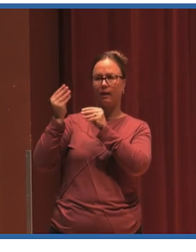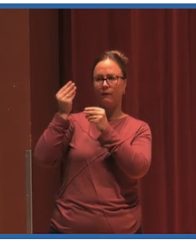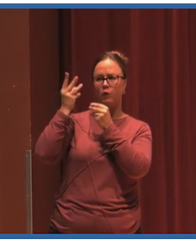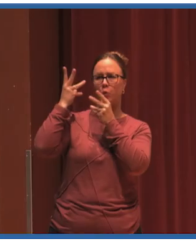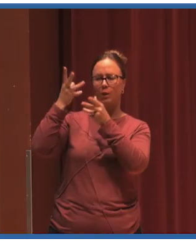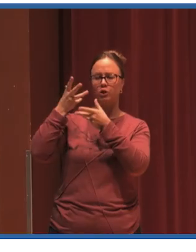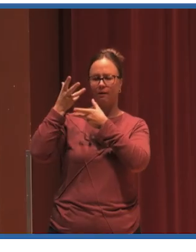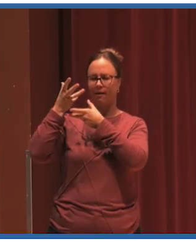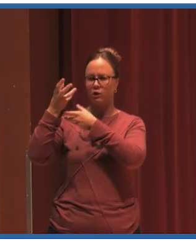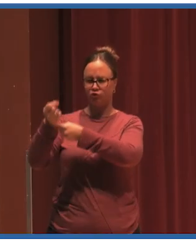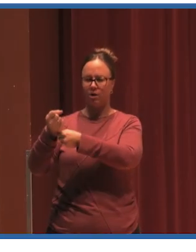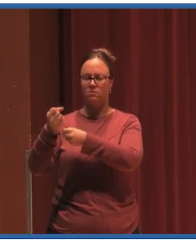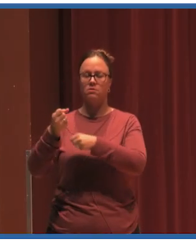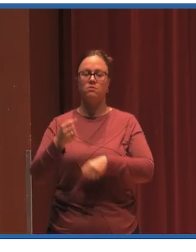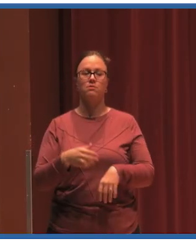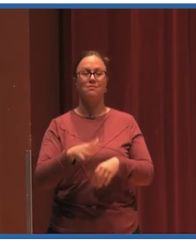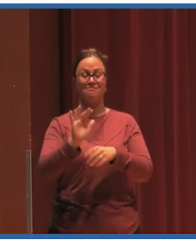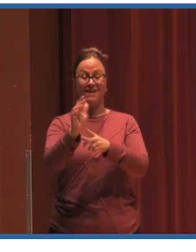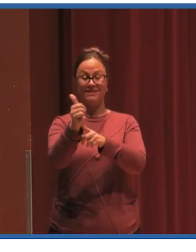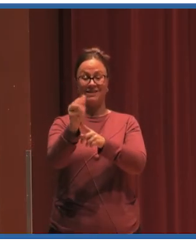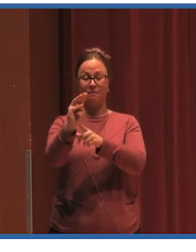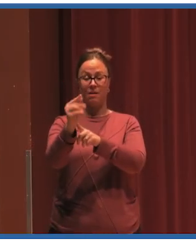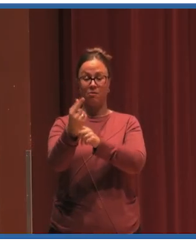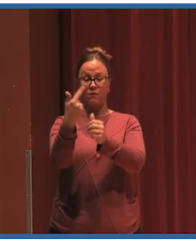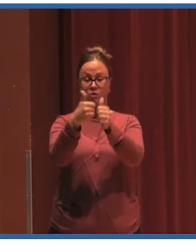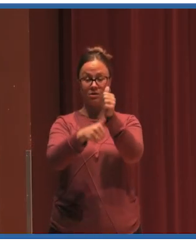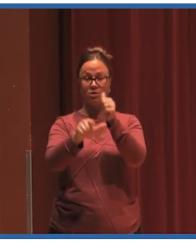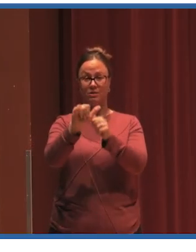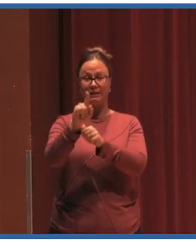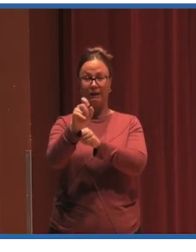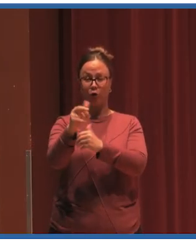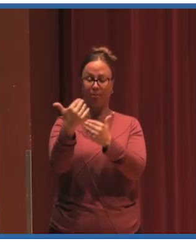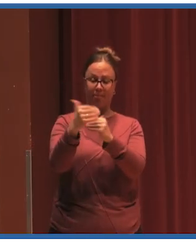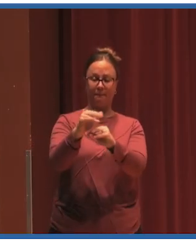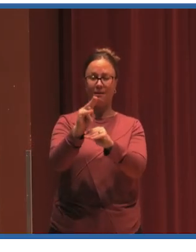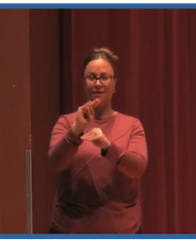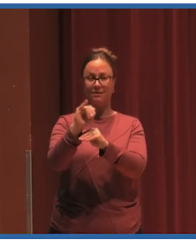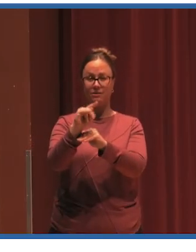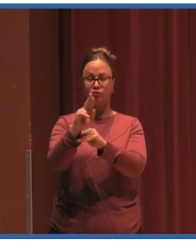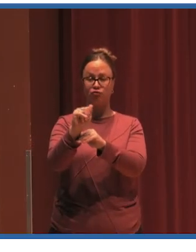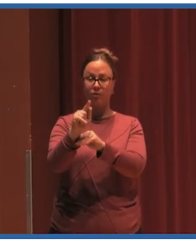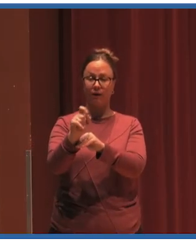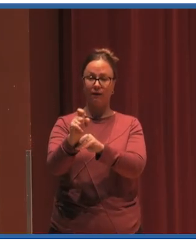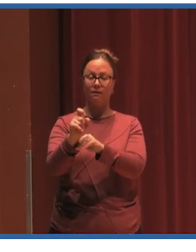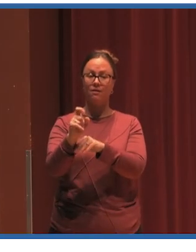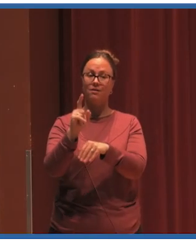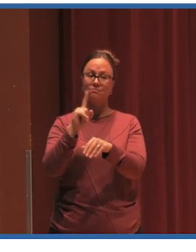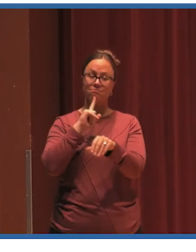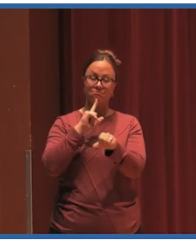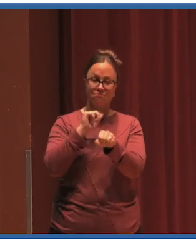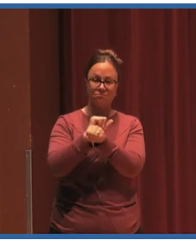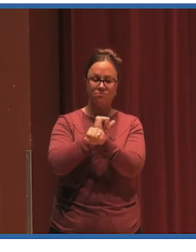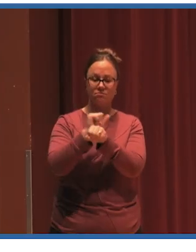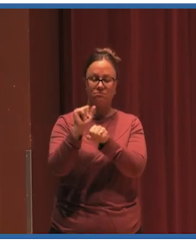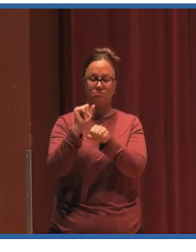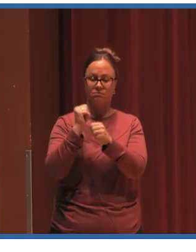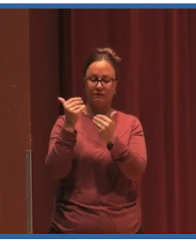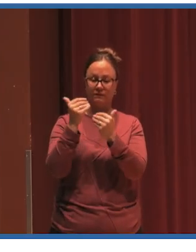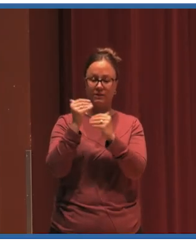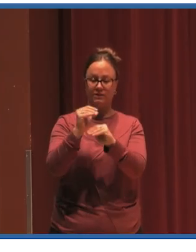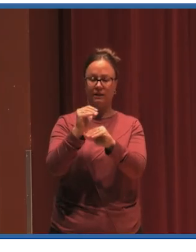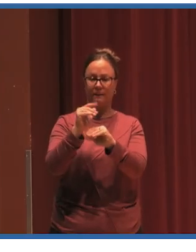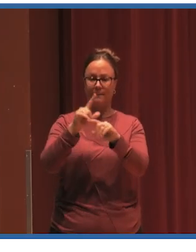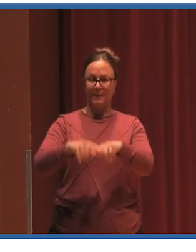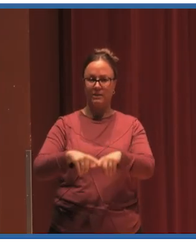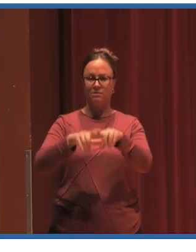I think when it comes to the 10 milligrams per liter limit on nitrates, the reality is that limit was set based on blue baby